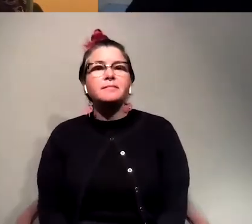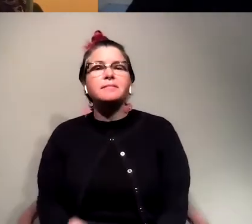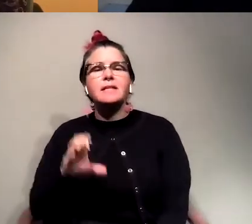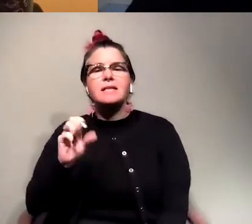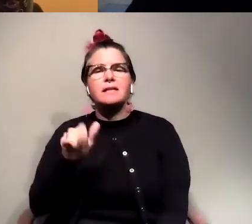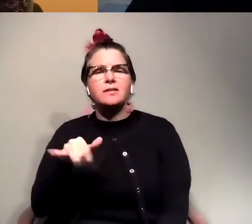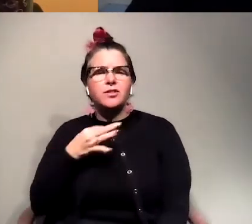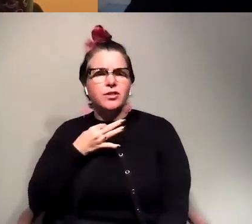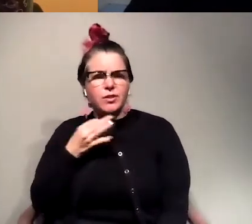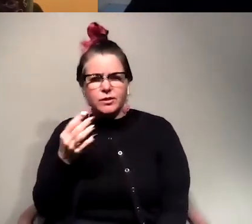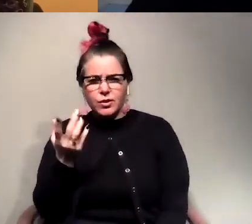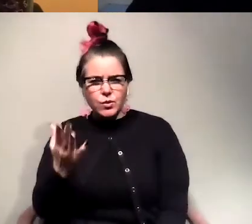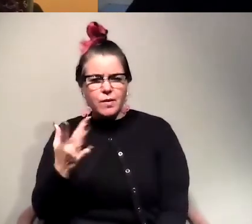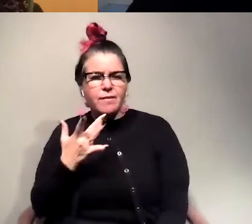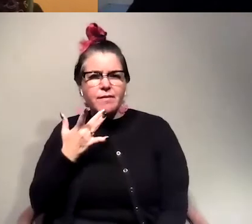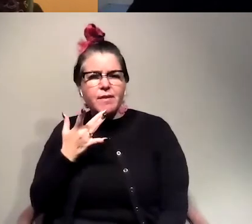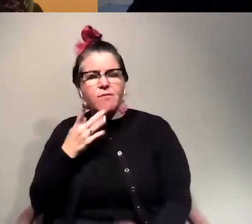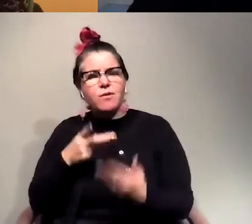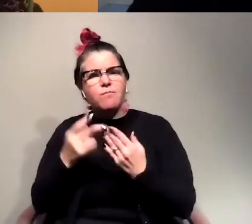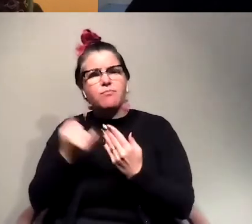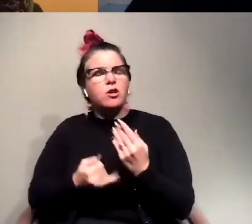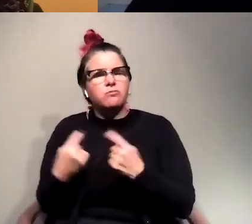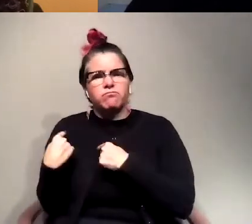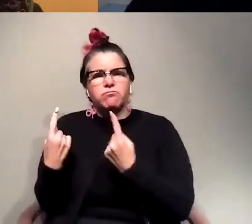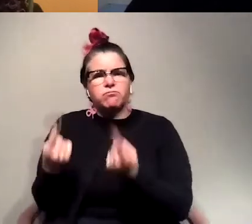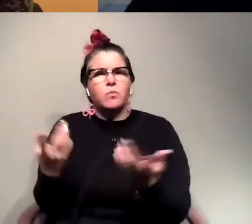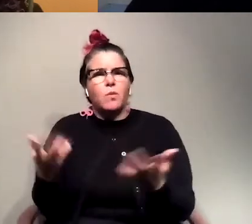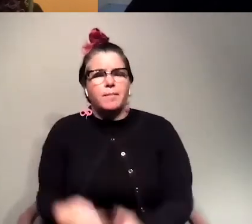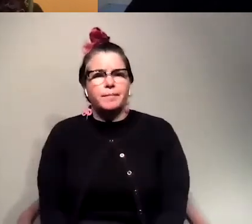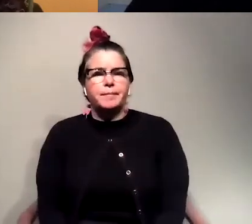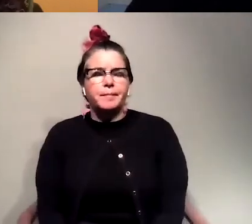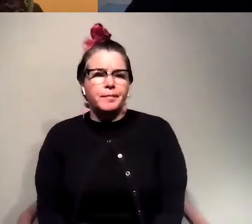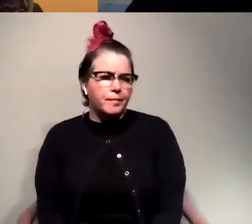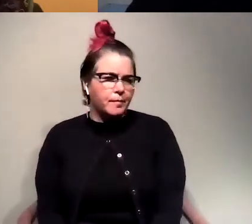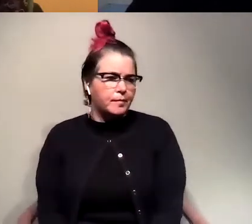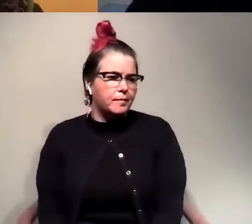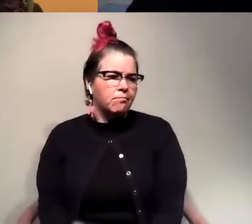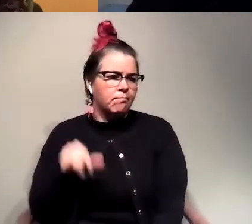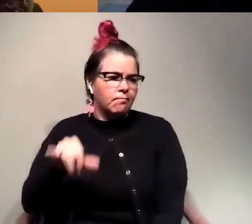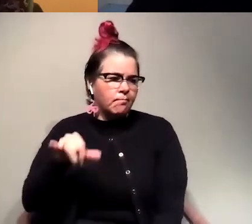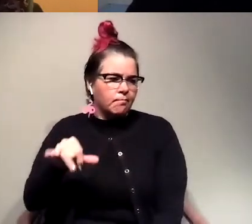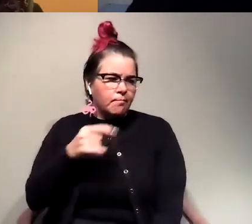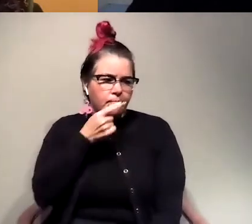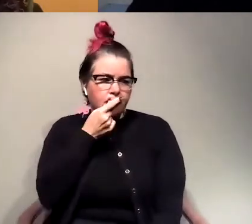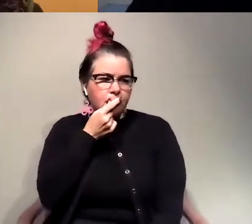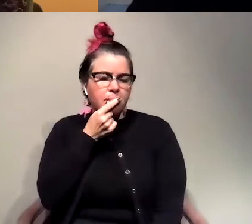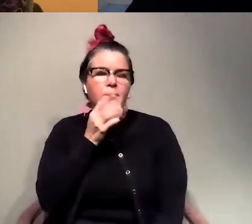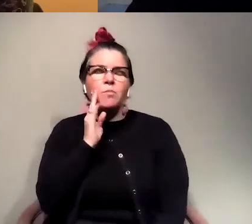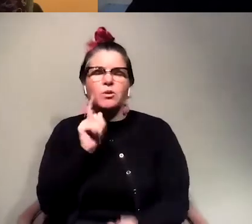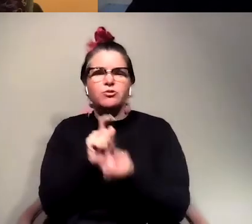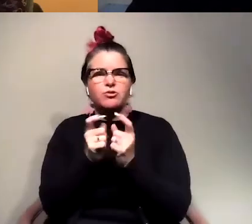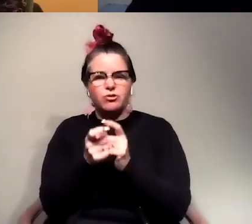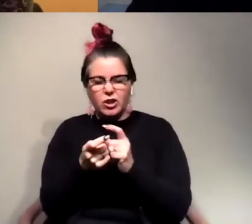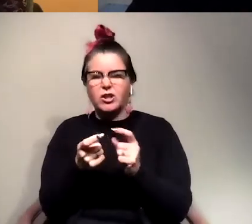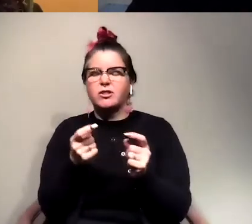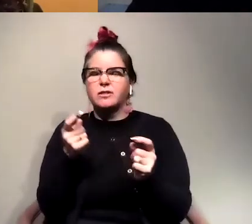know, what has been your favorite project so far? Oh, goodness. That changes a lot just based